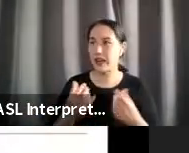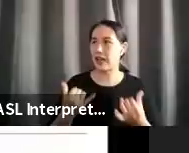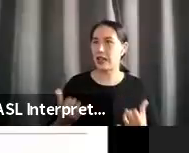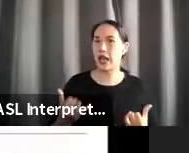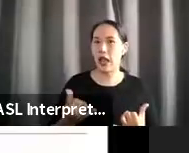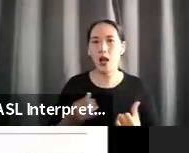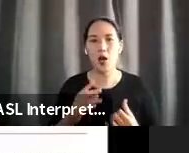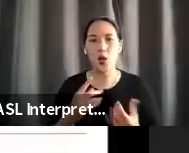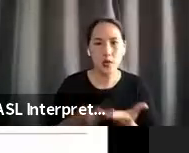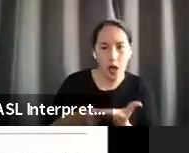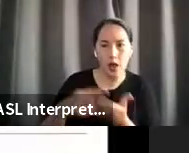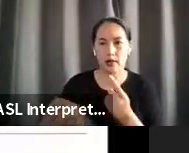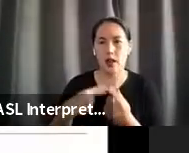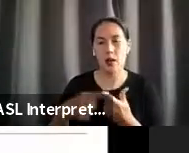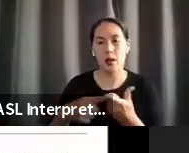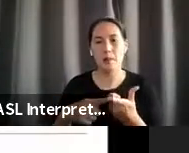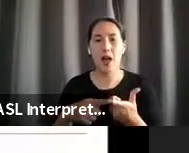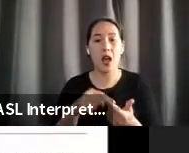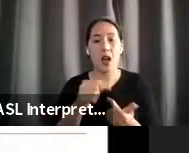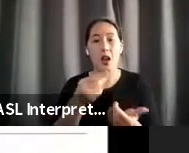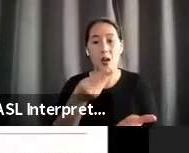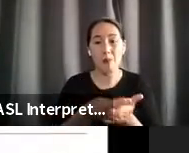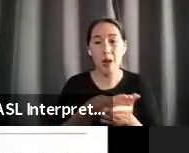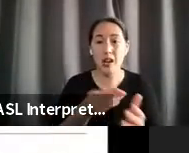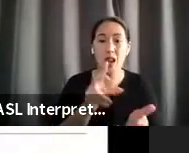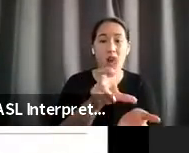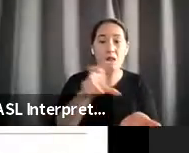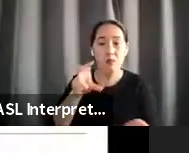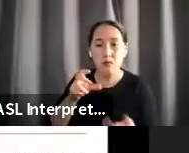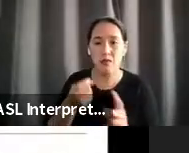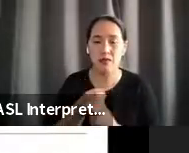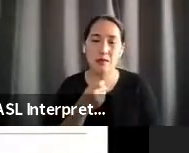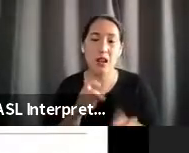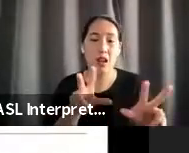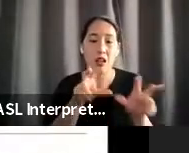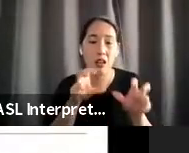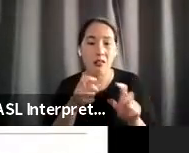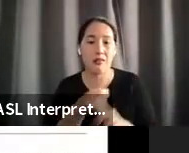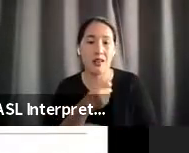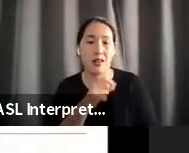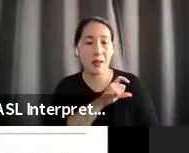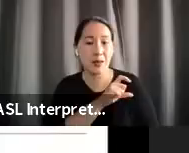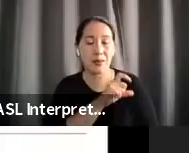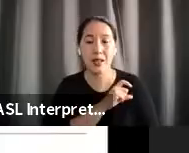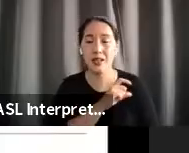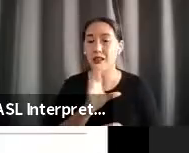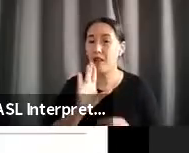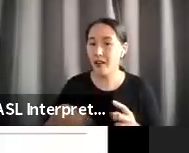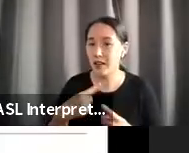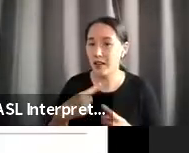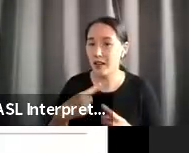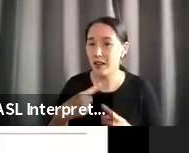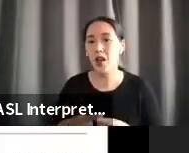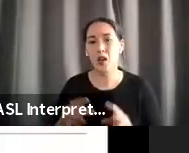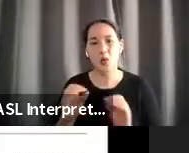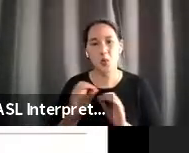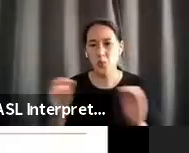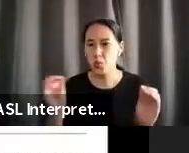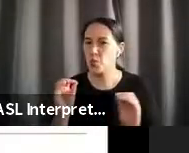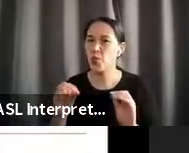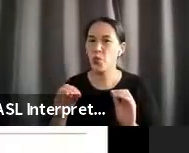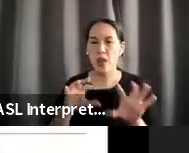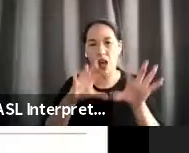defund the police and abolishing the police, right? What are non-carceral ways to protect ourselves? And you see, glimmers in